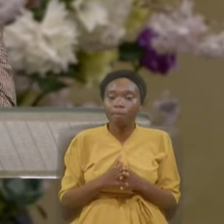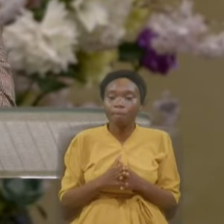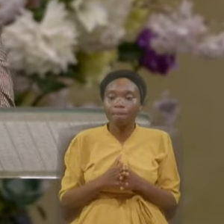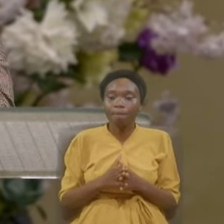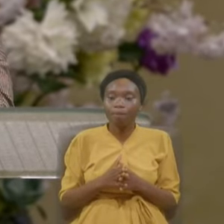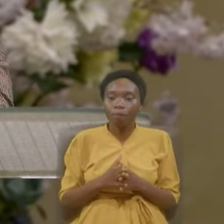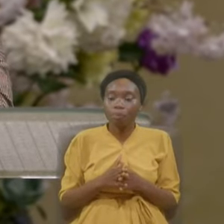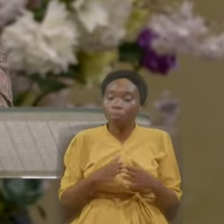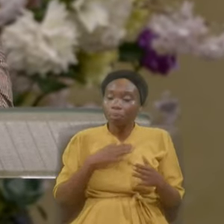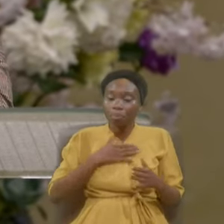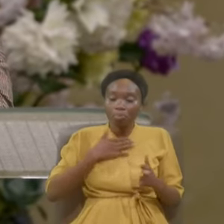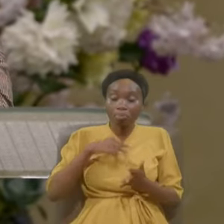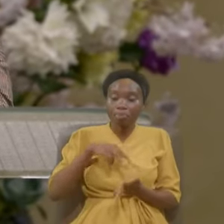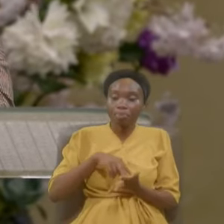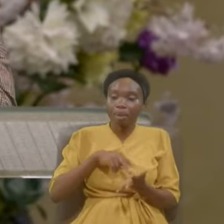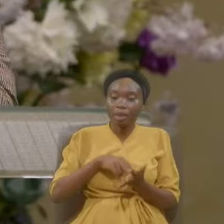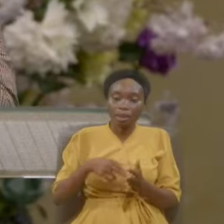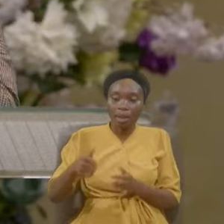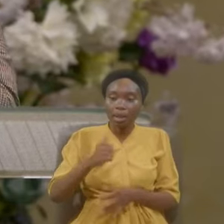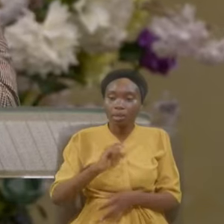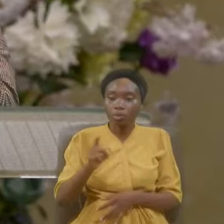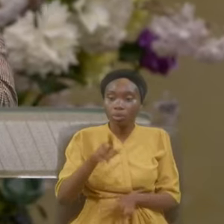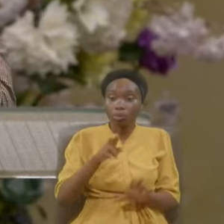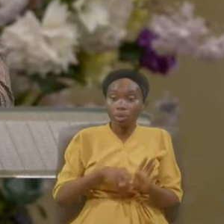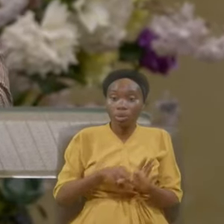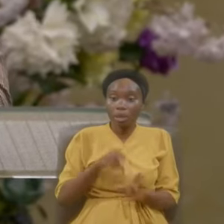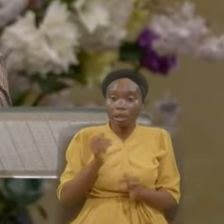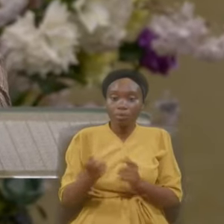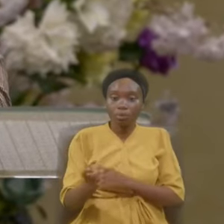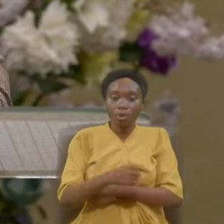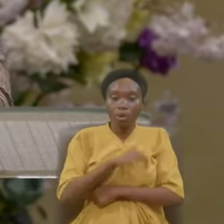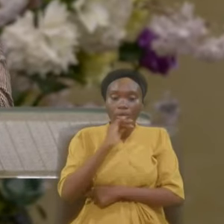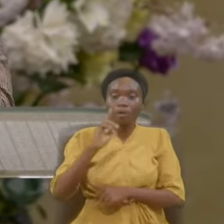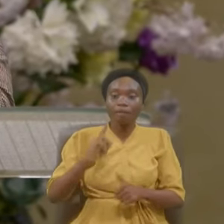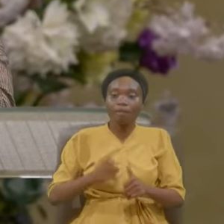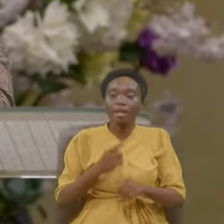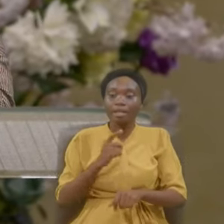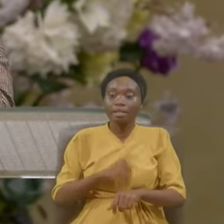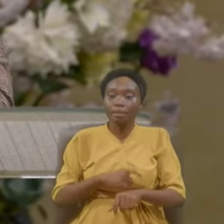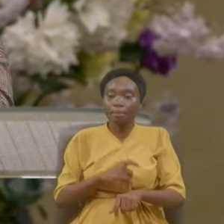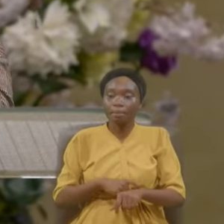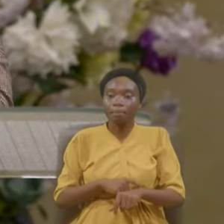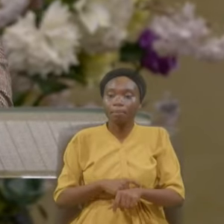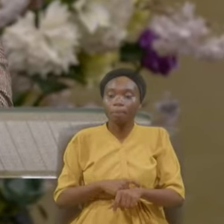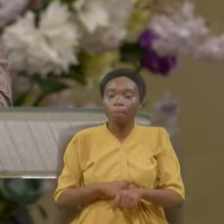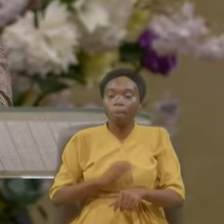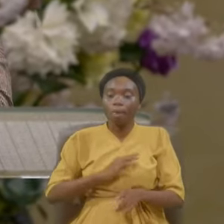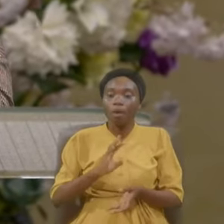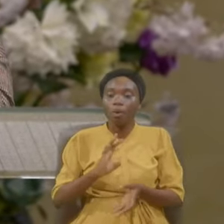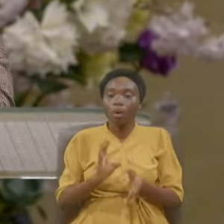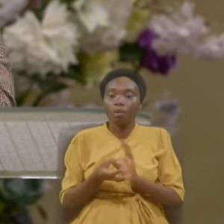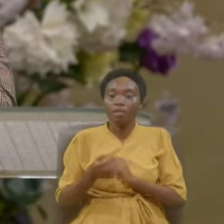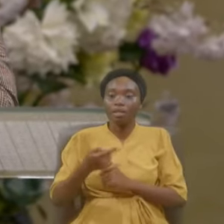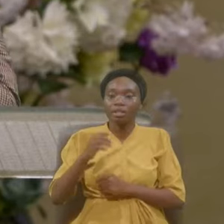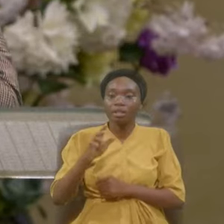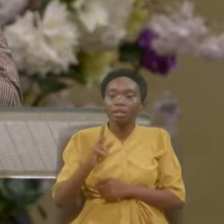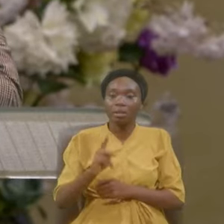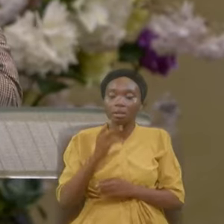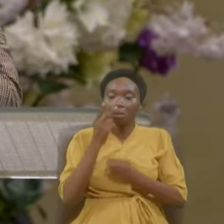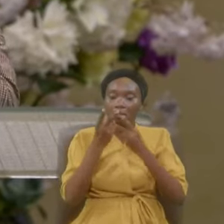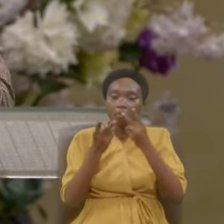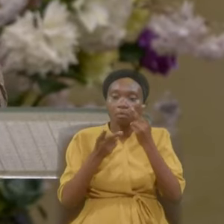kindly rise to your feet wherever you are seated. If today is your first time of fellowshipping with us, our converts from the GCK, our